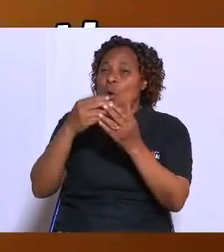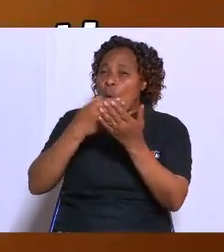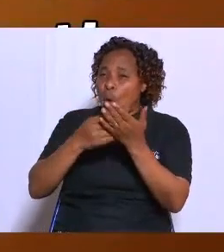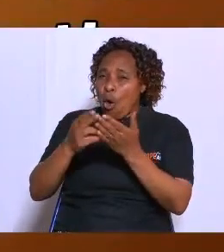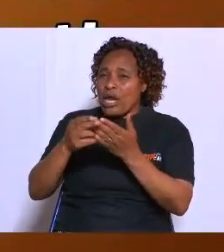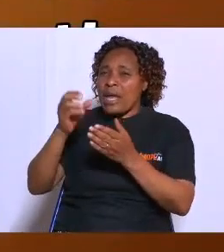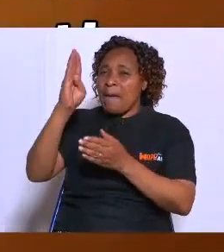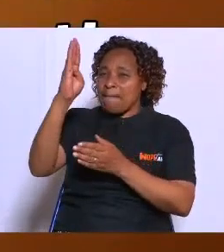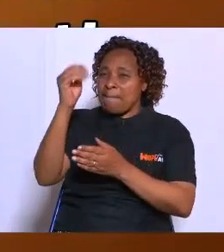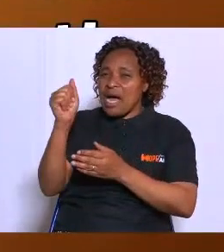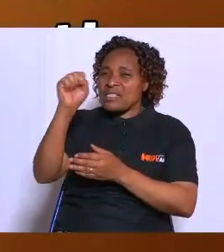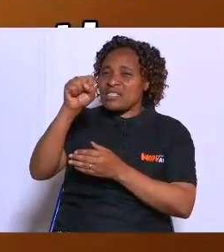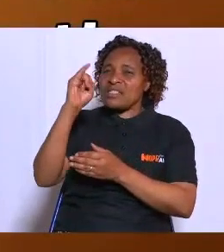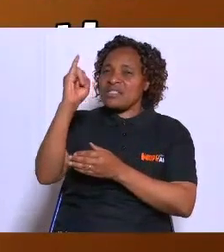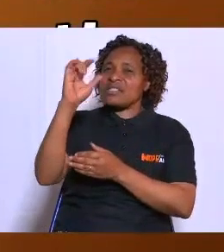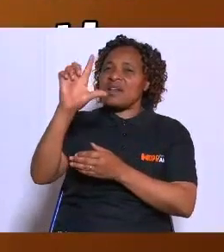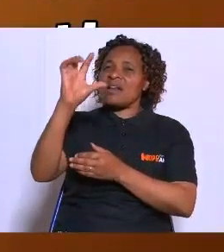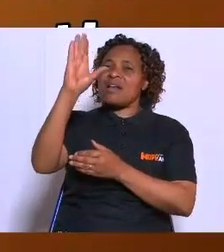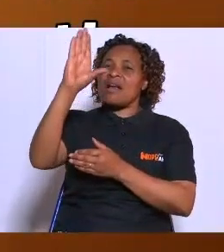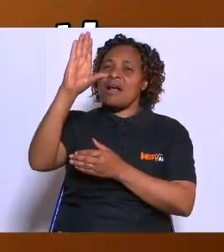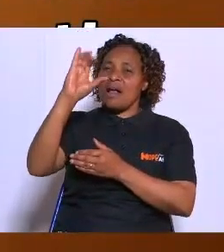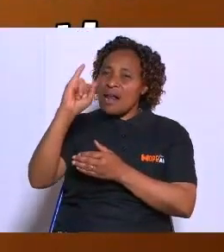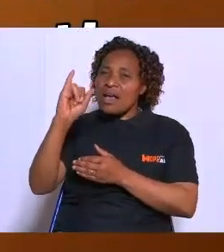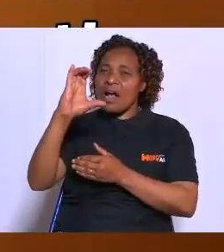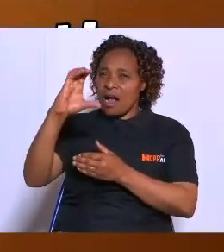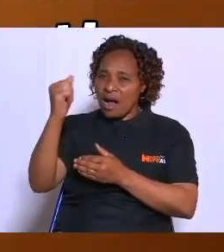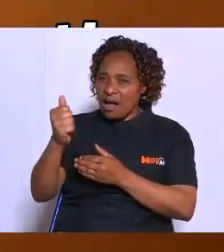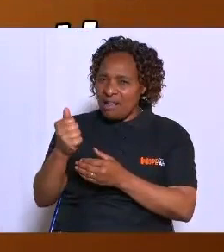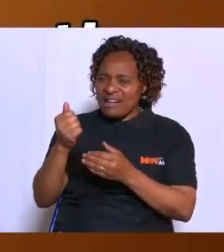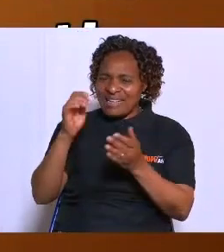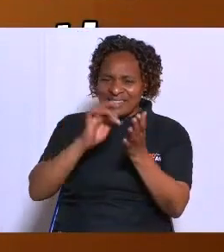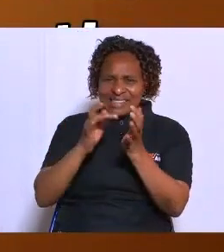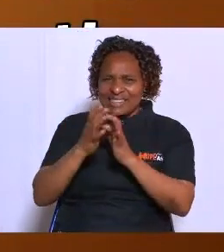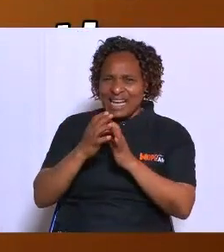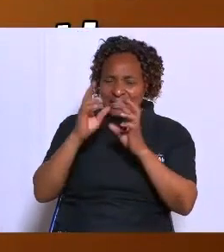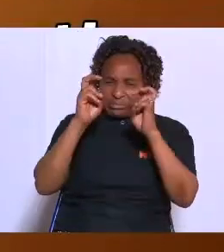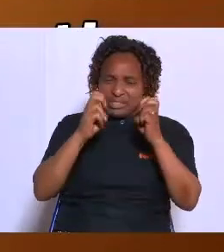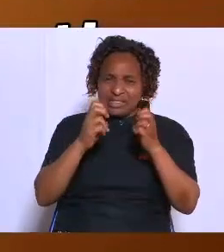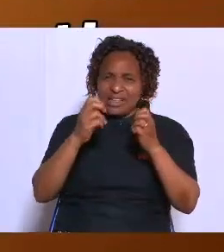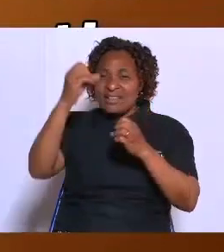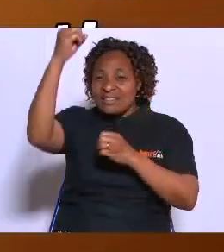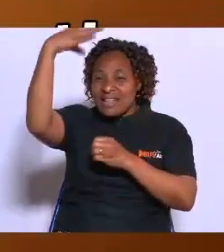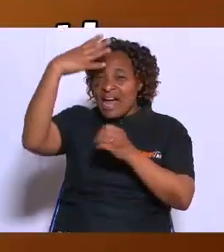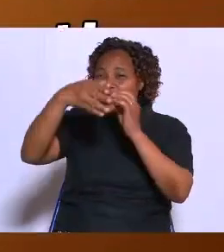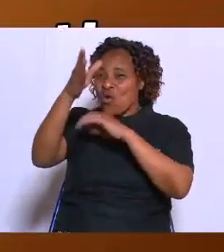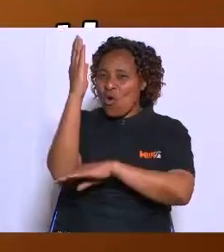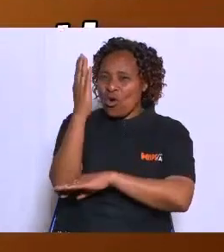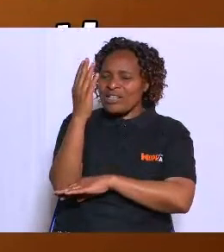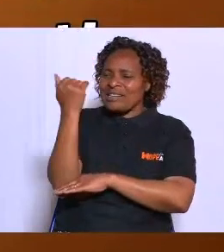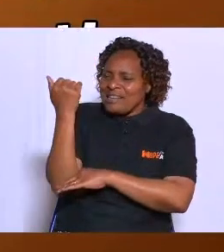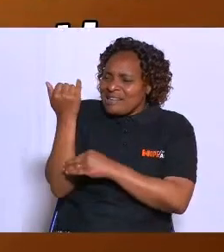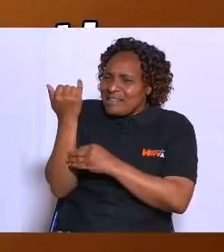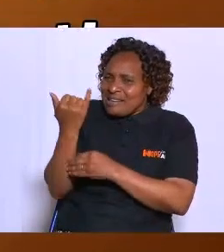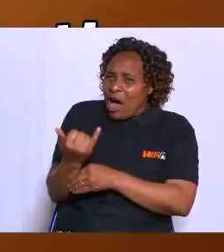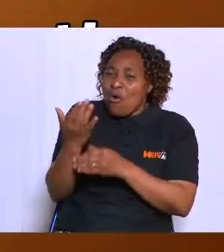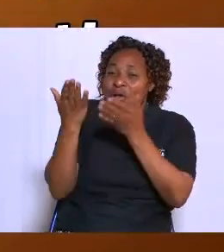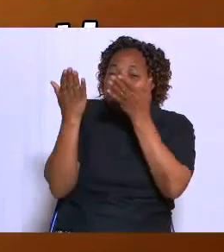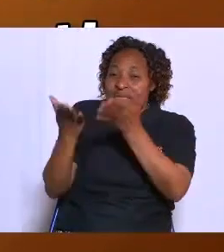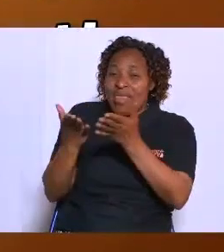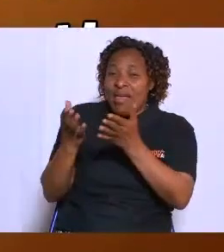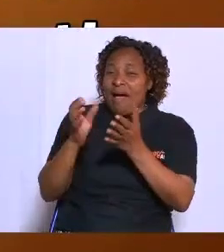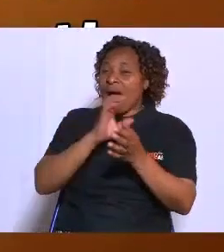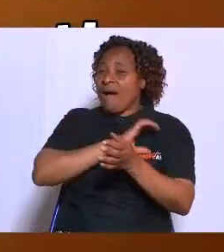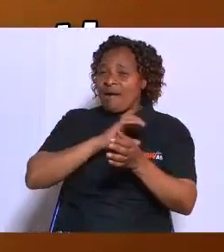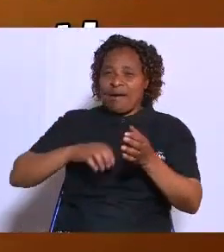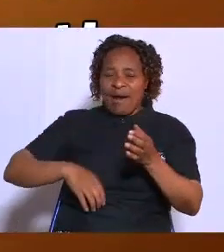do you know what the what the pope had Jesus pictured as the sun god here Christ is pictured as